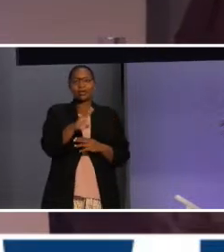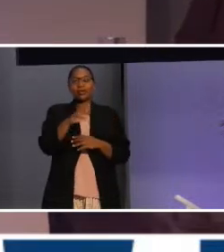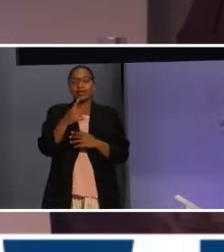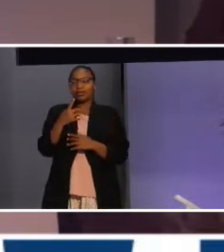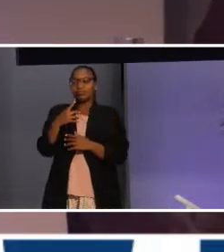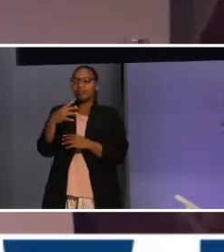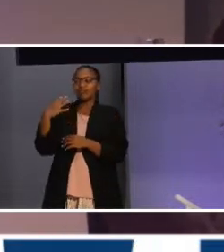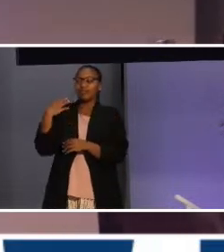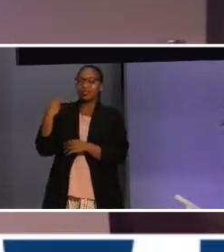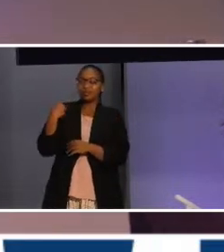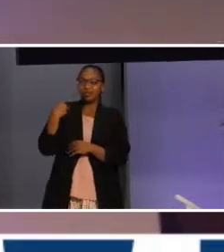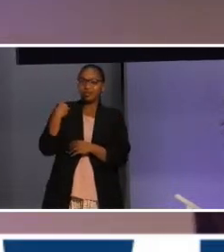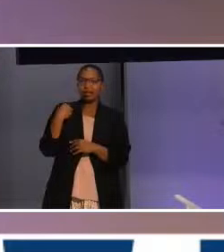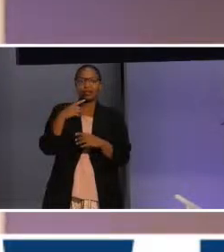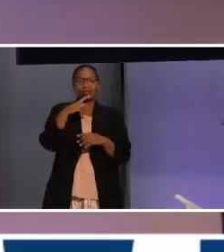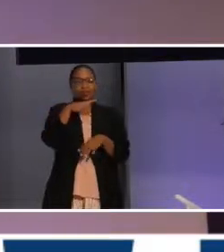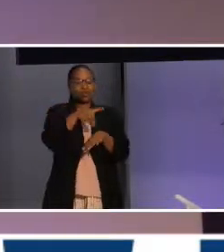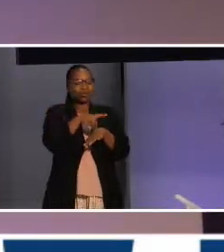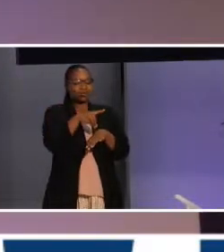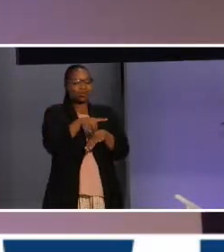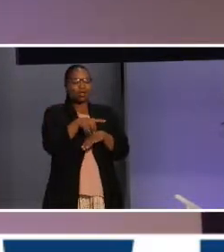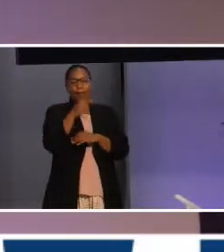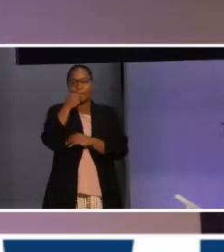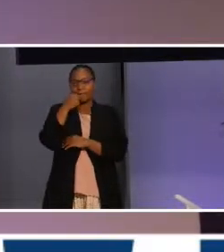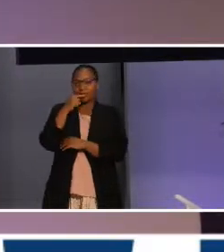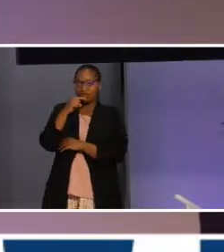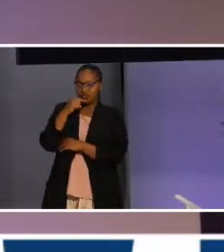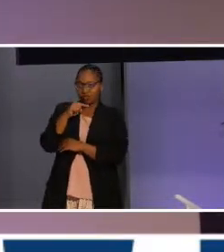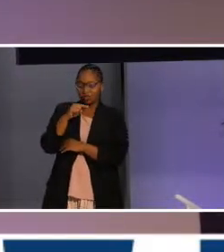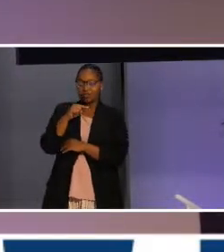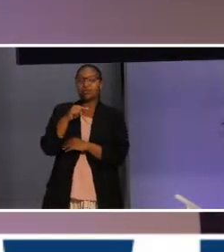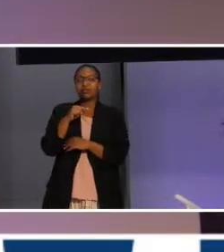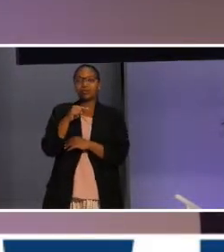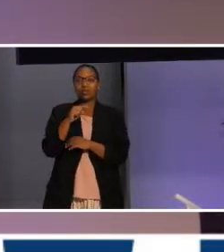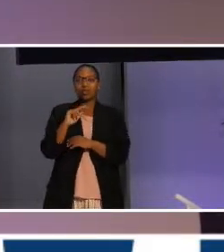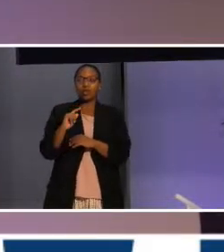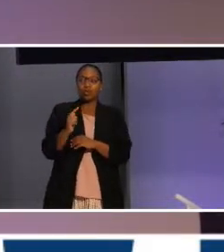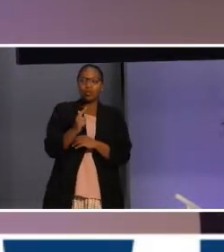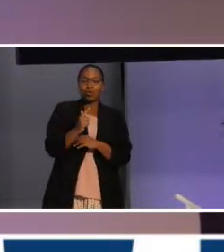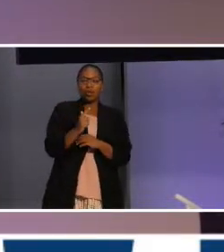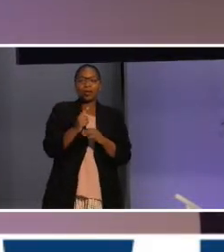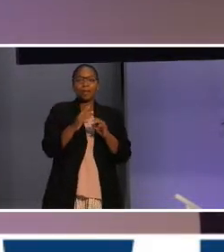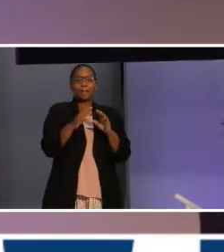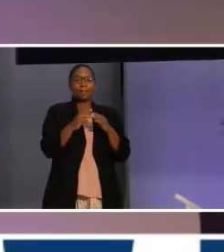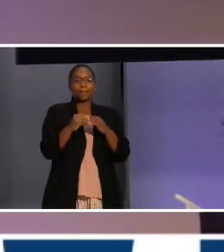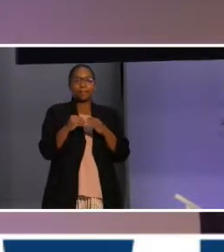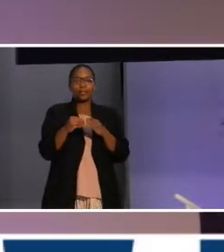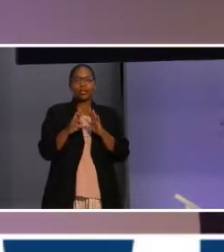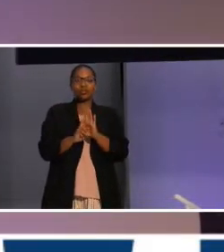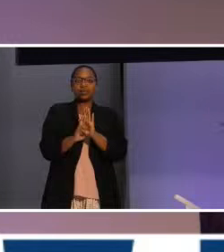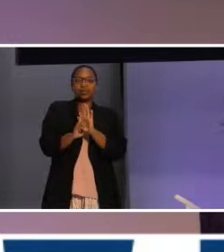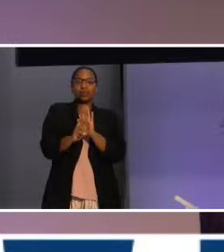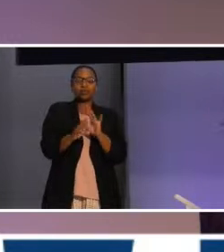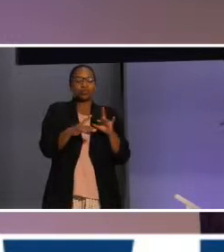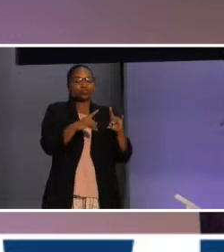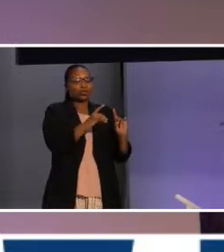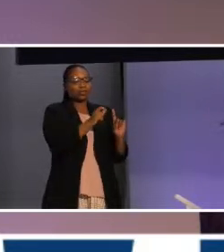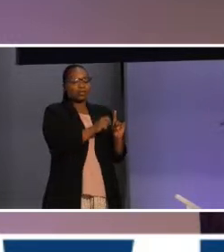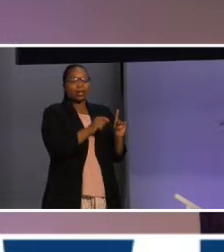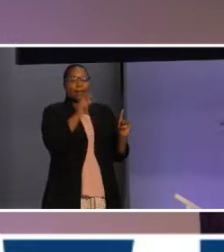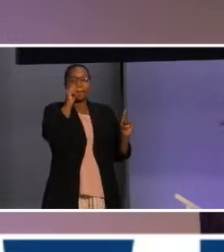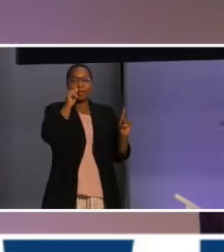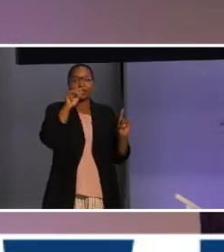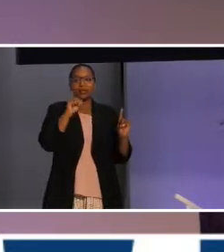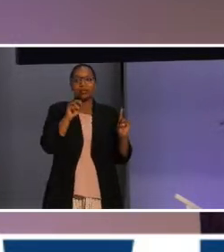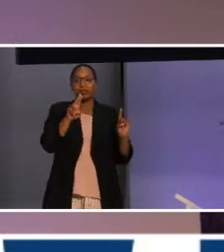of the Portfolio Committee on Home Affairs, represented by our chairperson, Mr. Musa Chabane, members